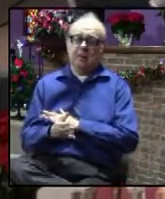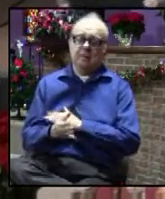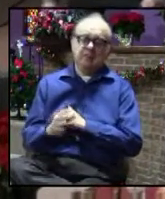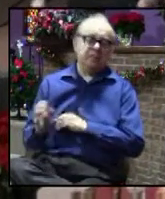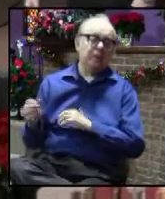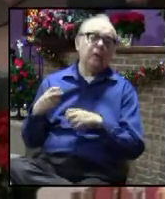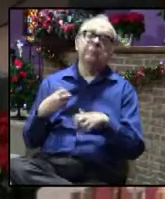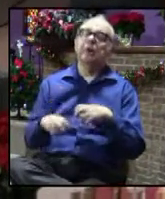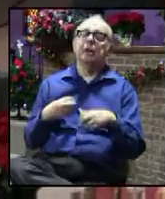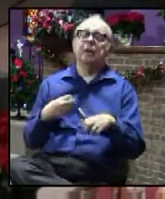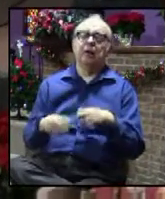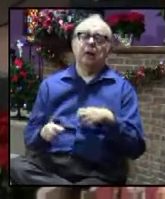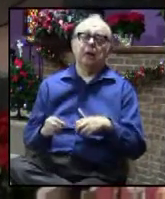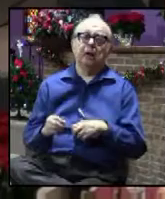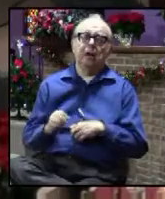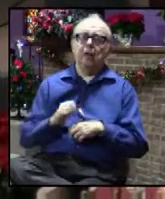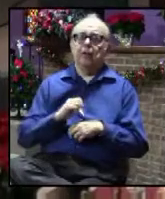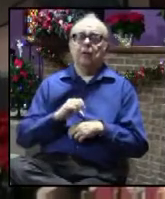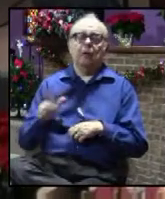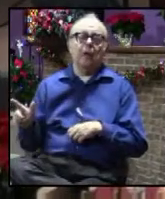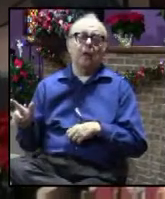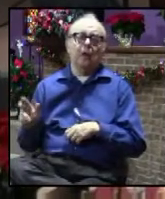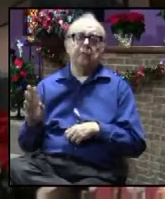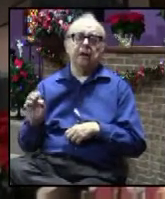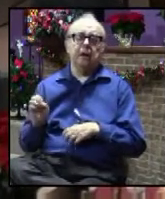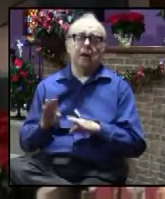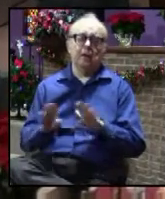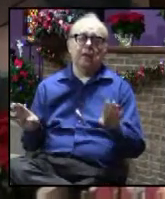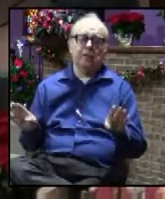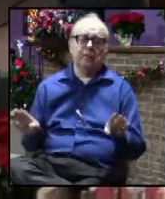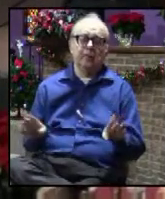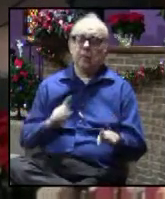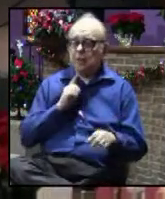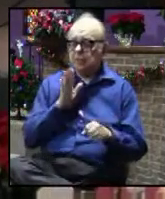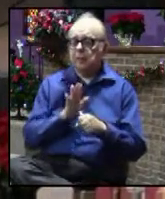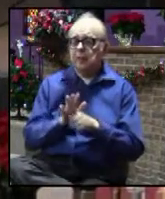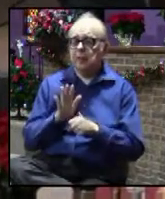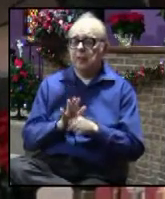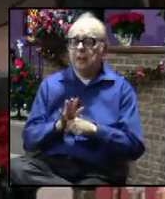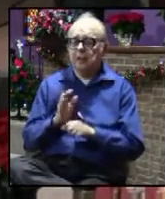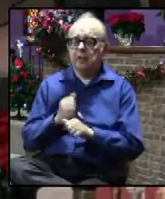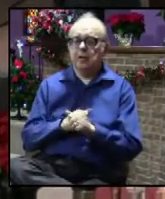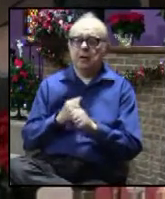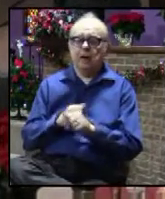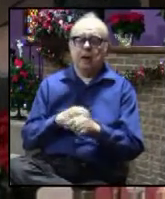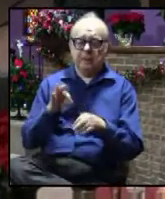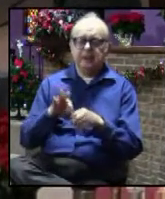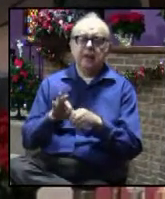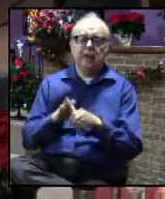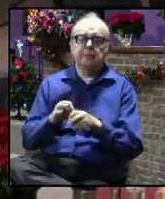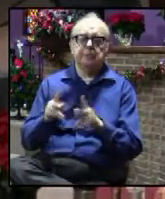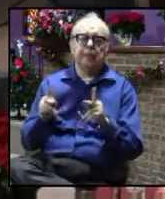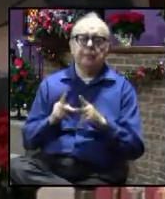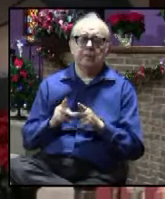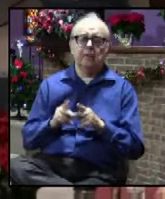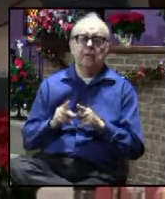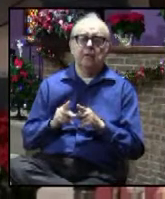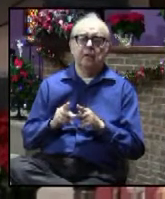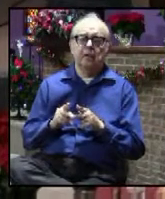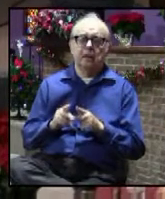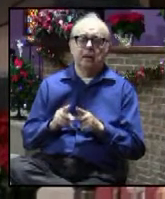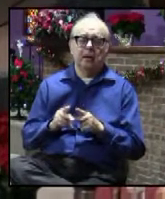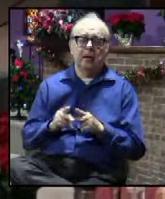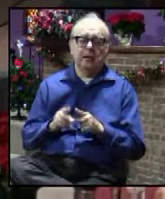problem. They'll all be open. And sure enough, every filling station that I passed, except